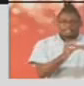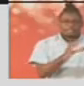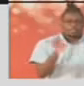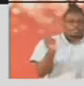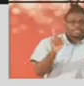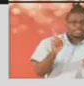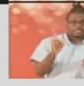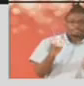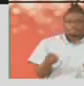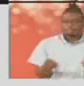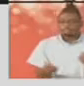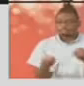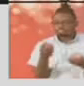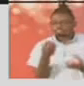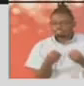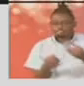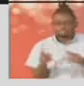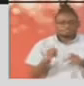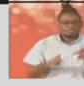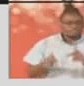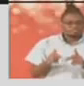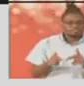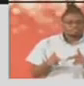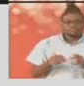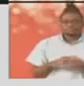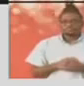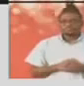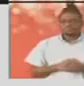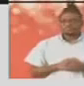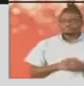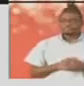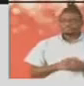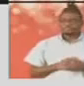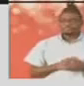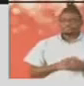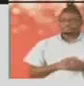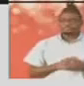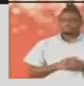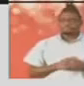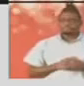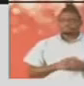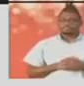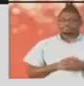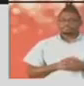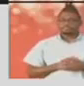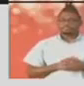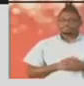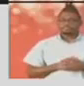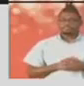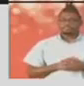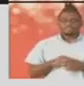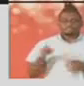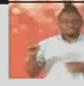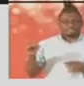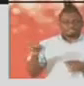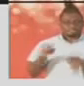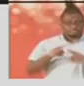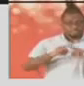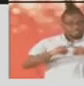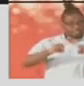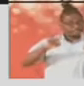the higher density of cases. Now, this cluster map is a bit different from the previous maps which we